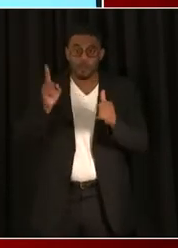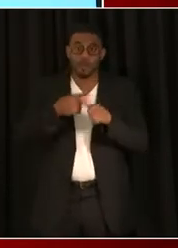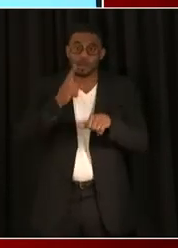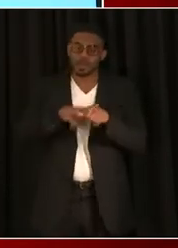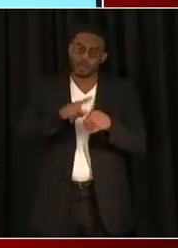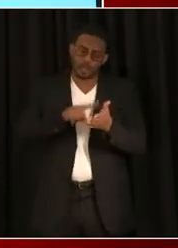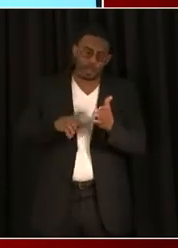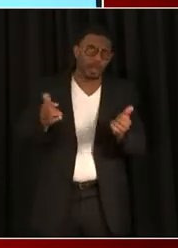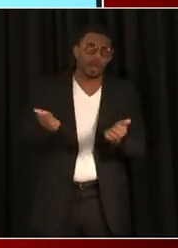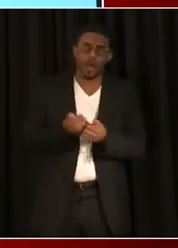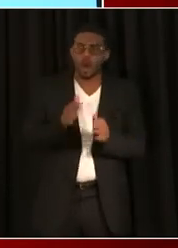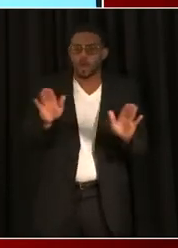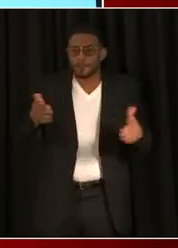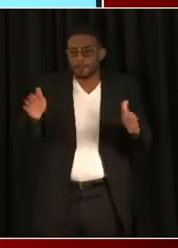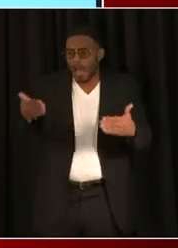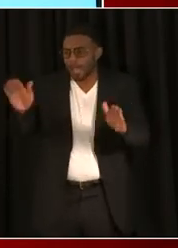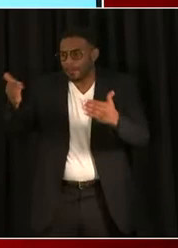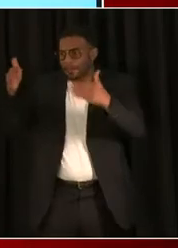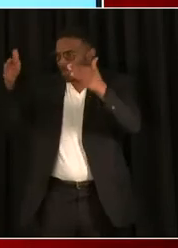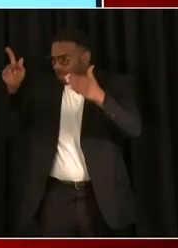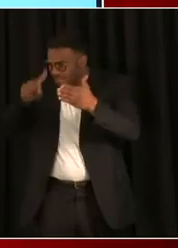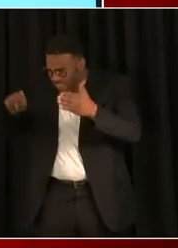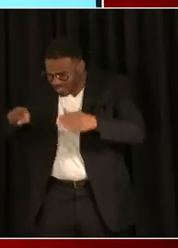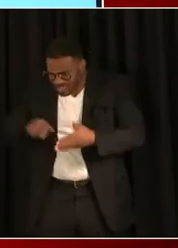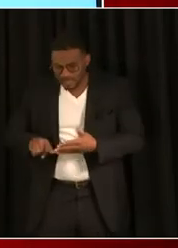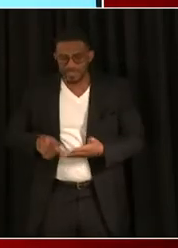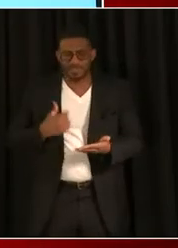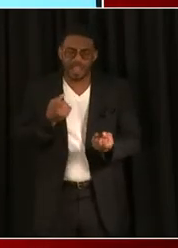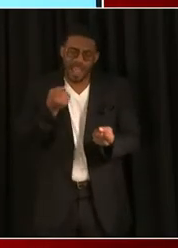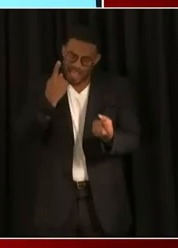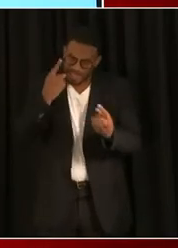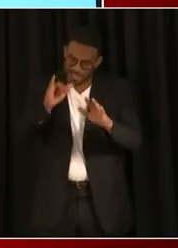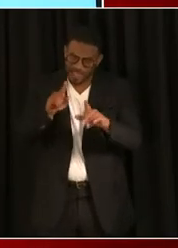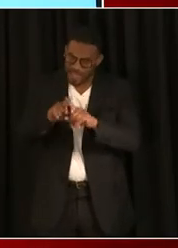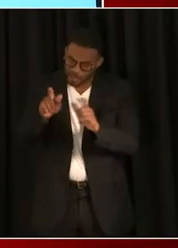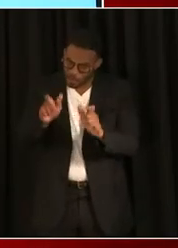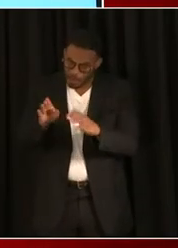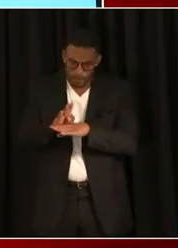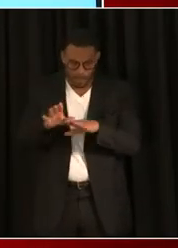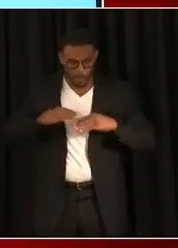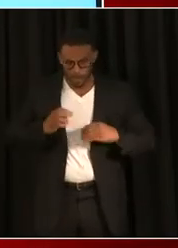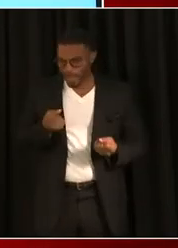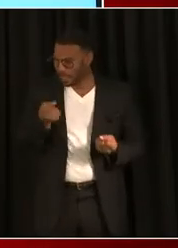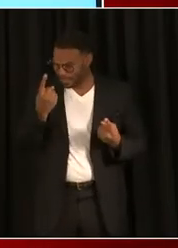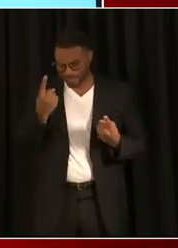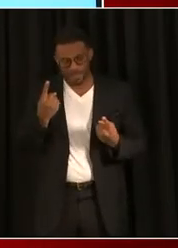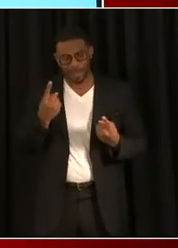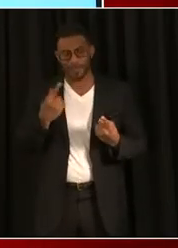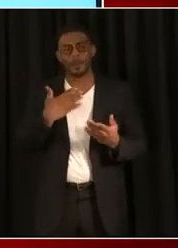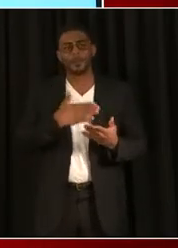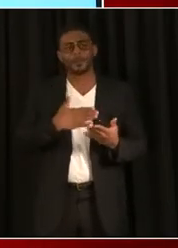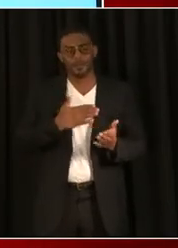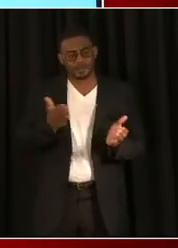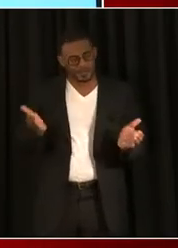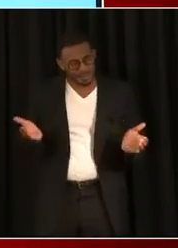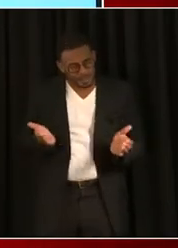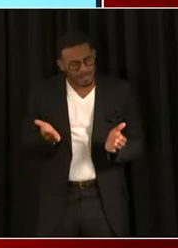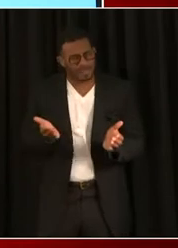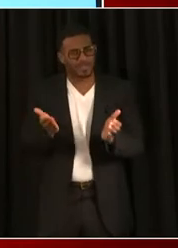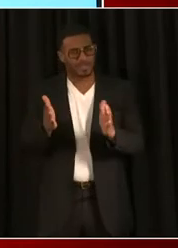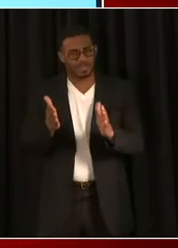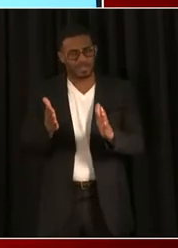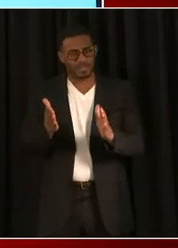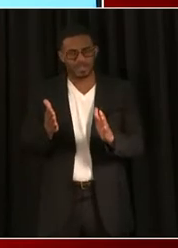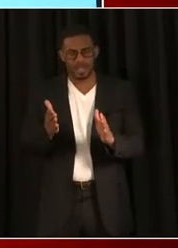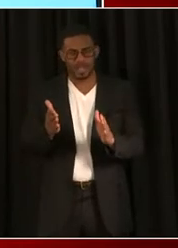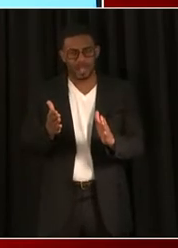somebody who already knows or asking for assistance from the groups that are offering the grant often can answer questions